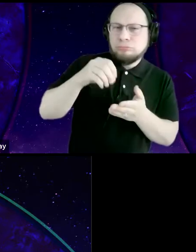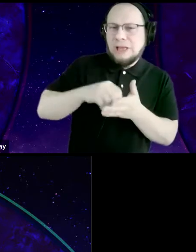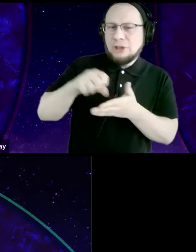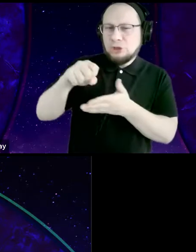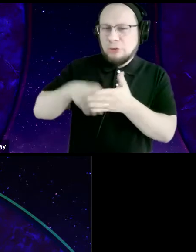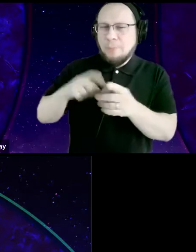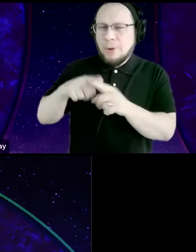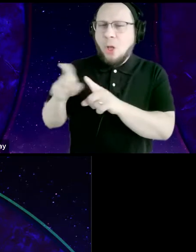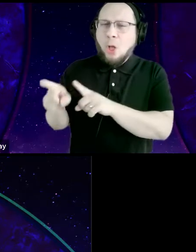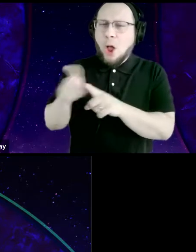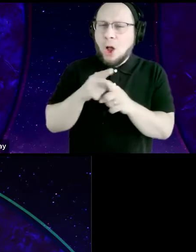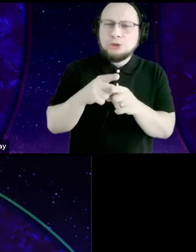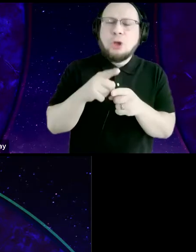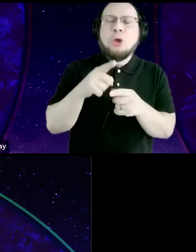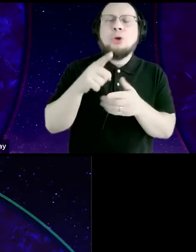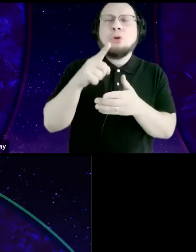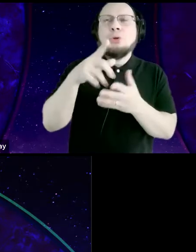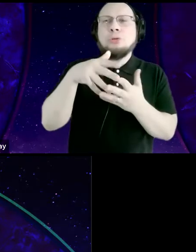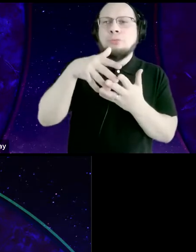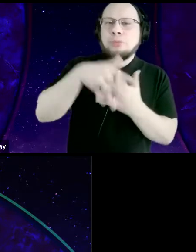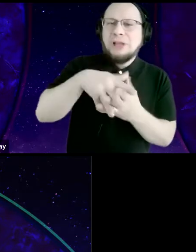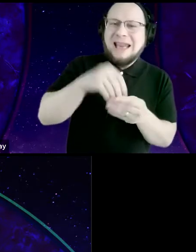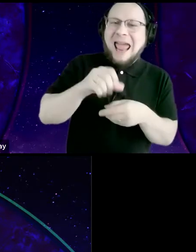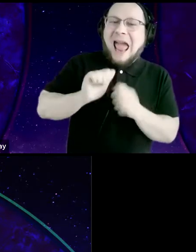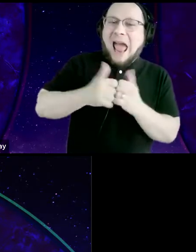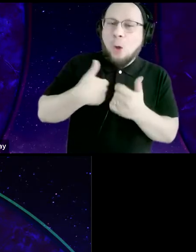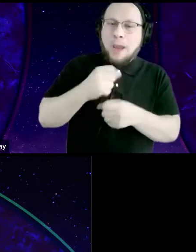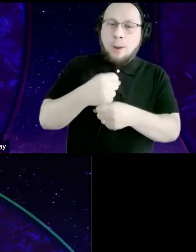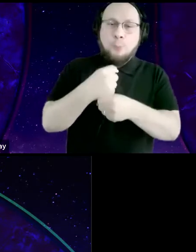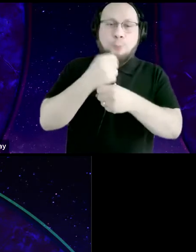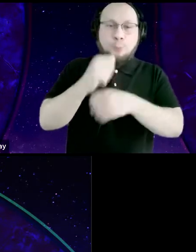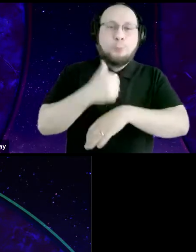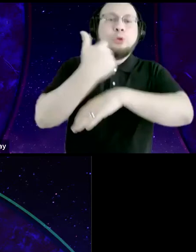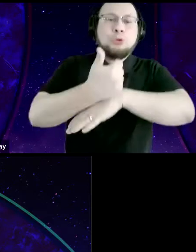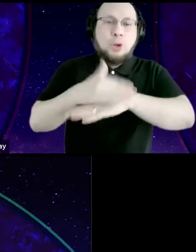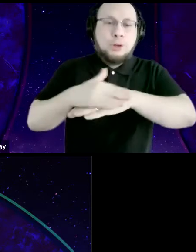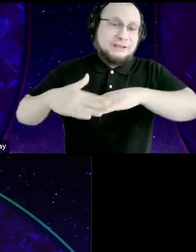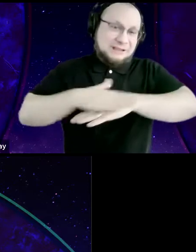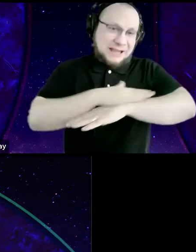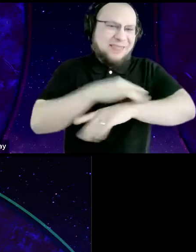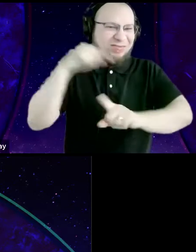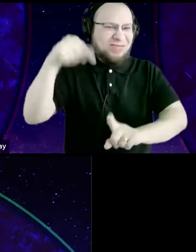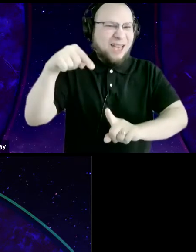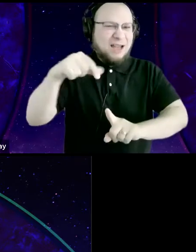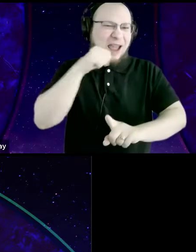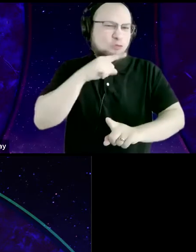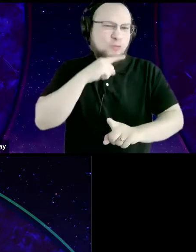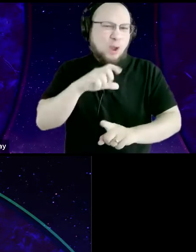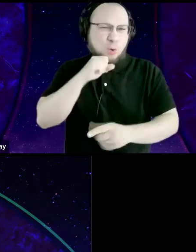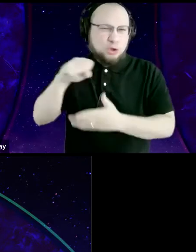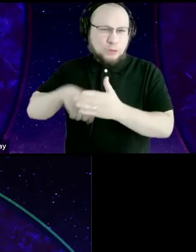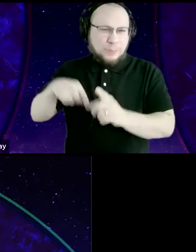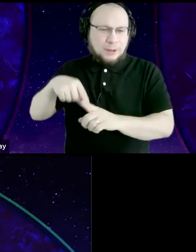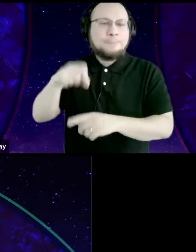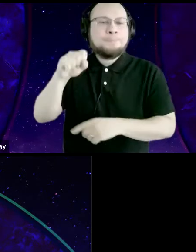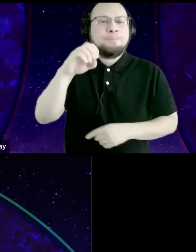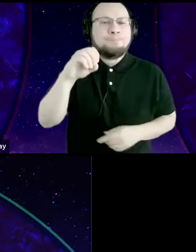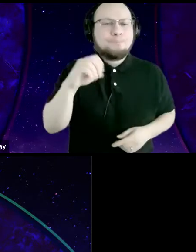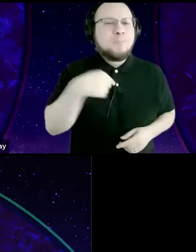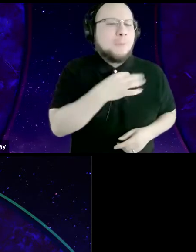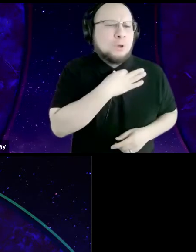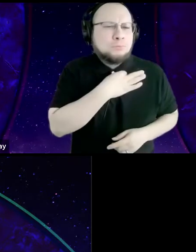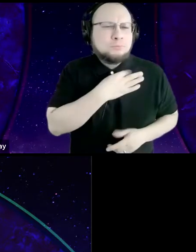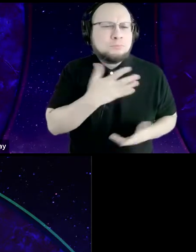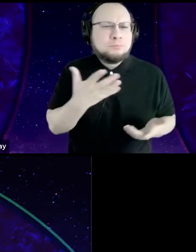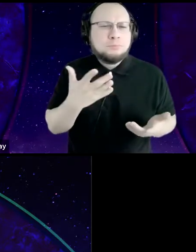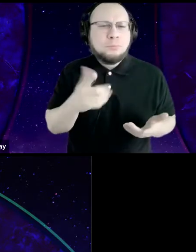so ingrained in the repetition of how we produce it for no reason. So I'm really interested to see